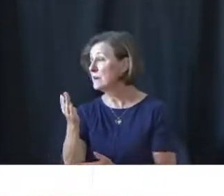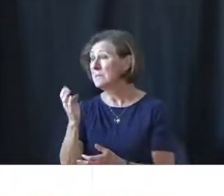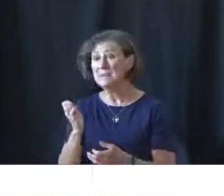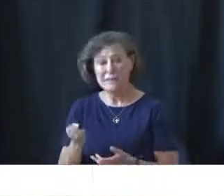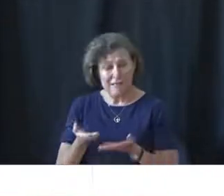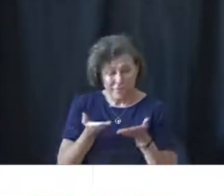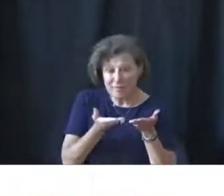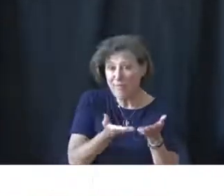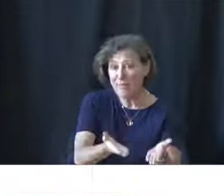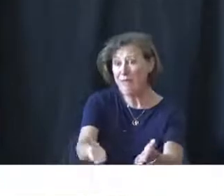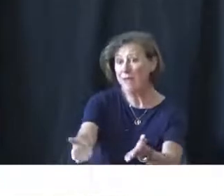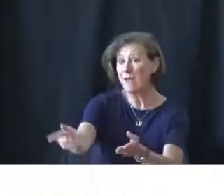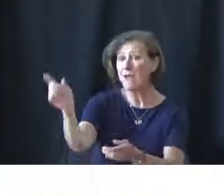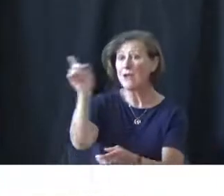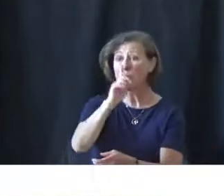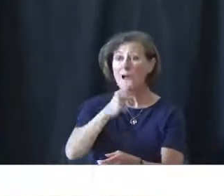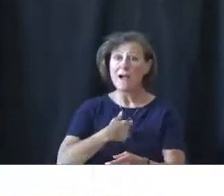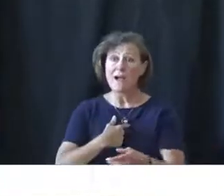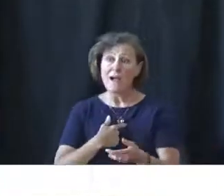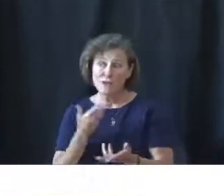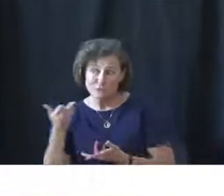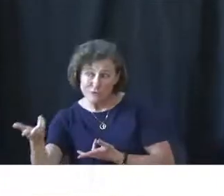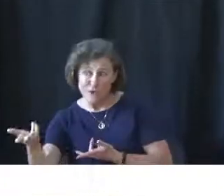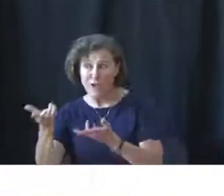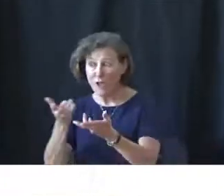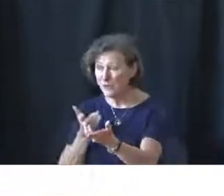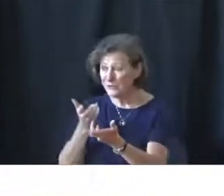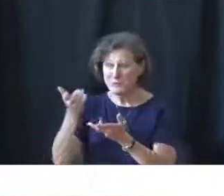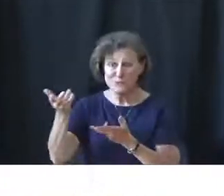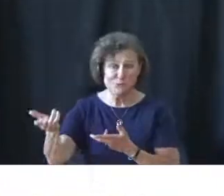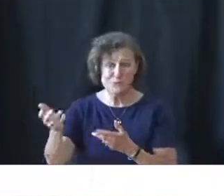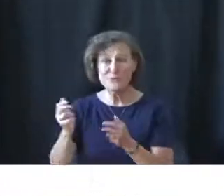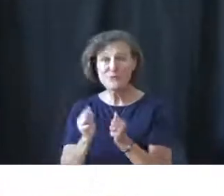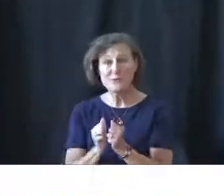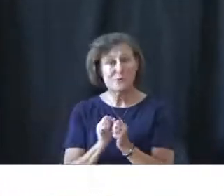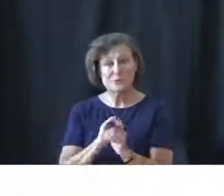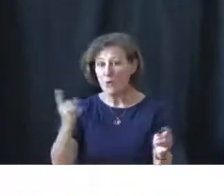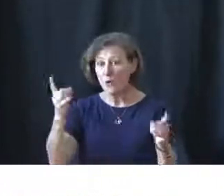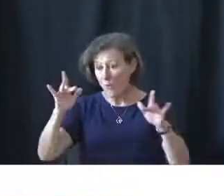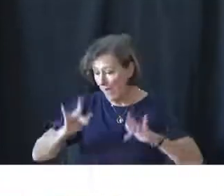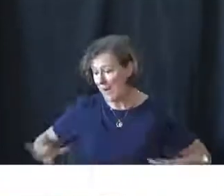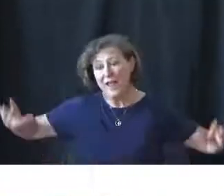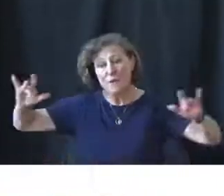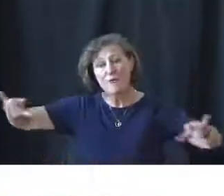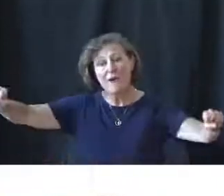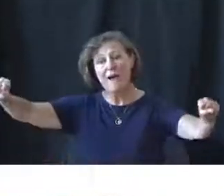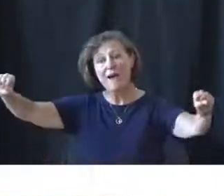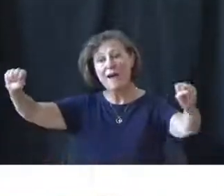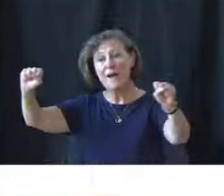be there where I can talk to you when there's no one else